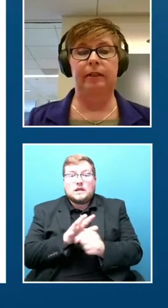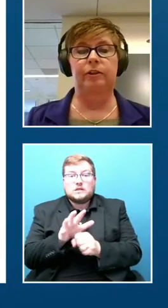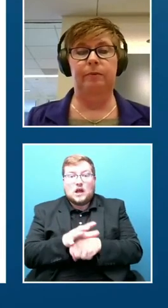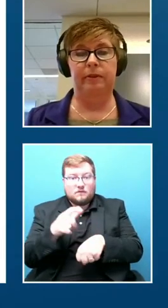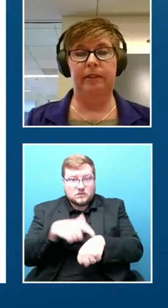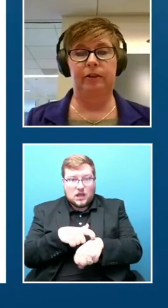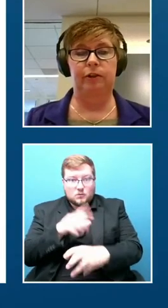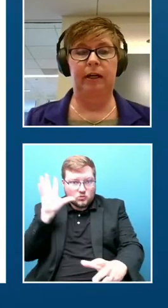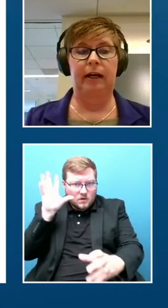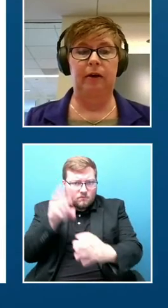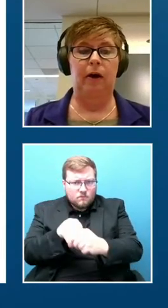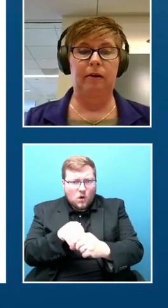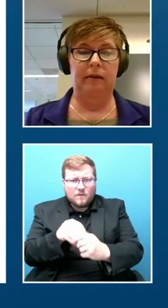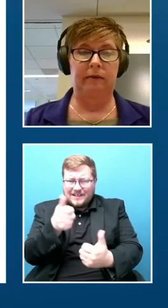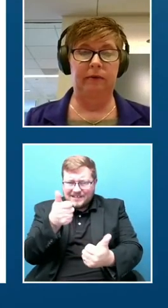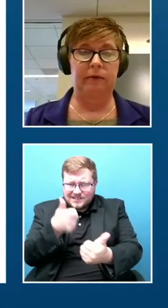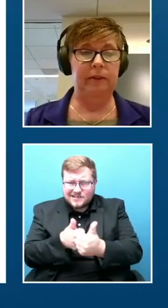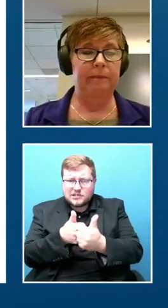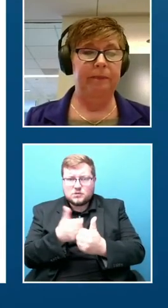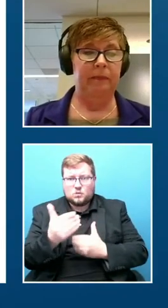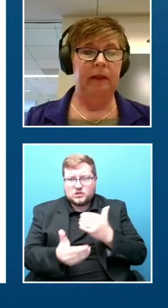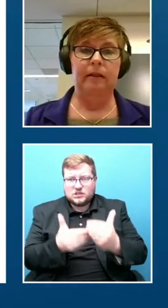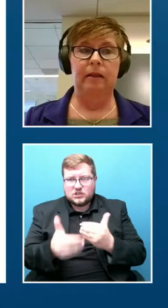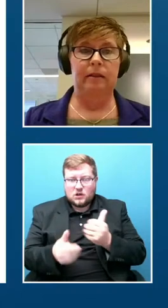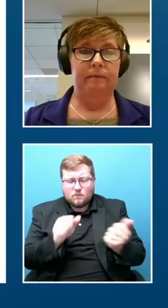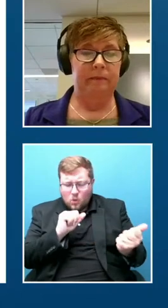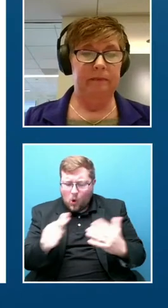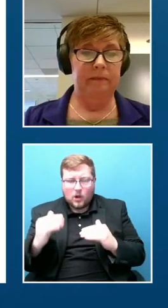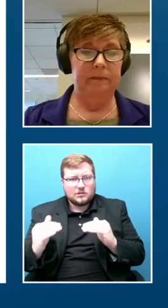each selection procedure at all levels.